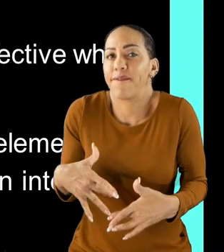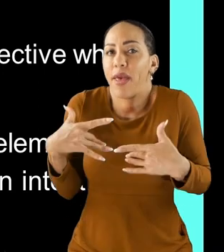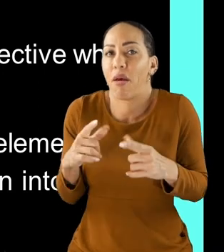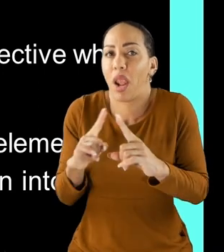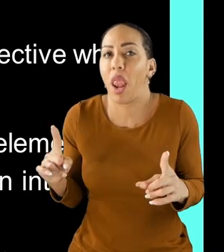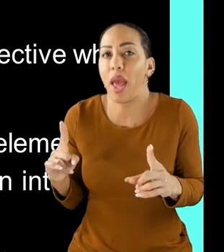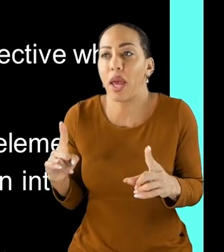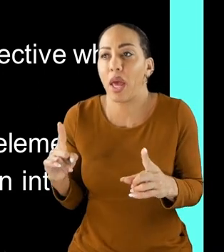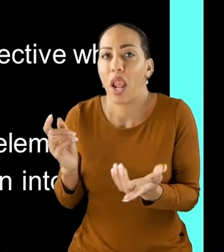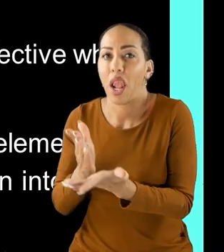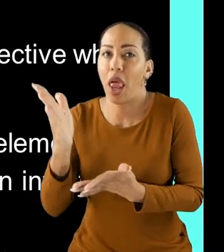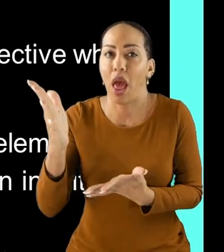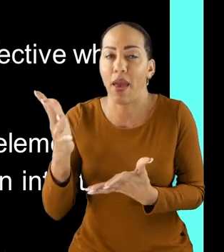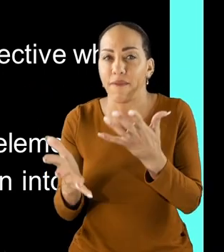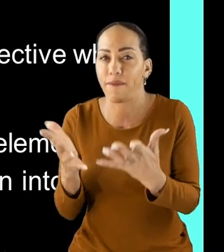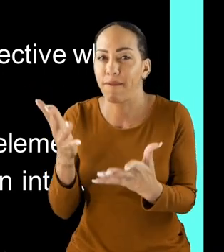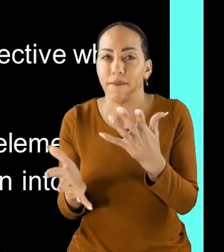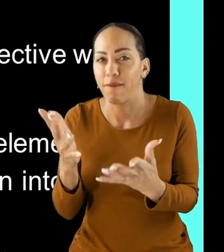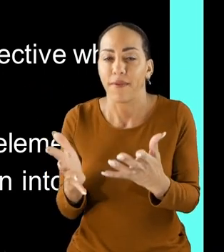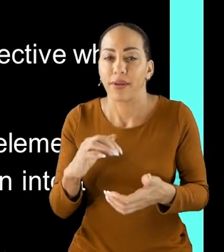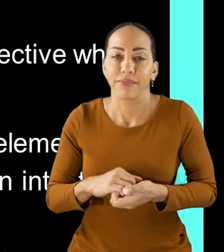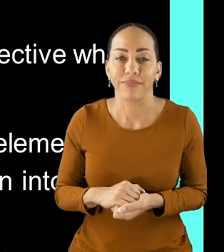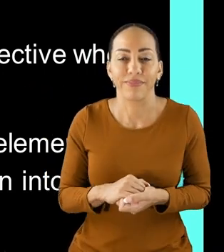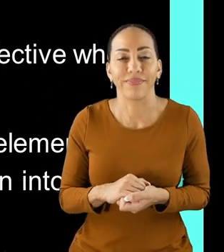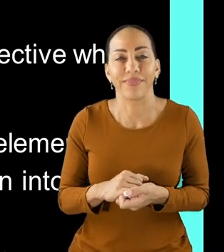it. So I guess